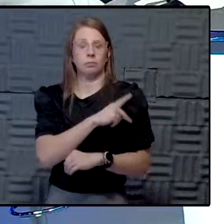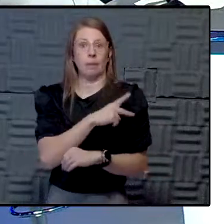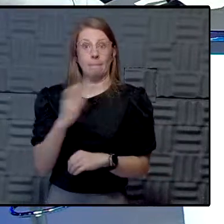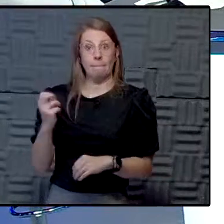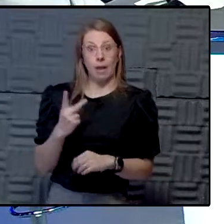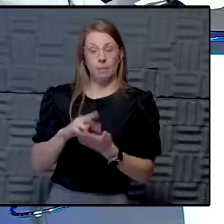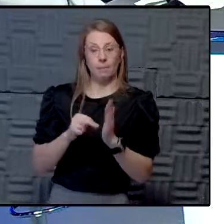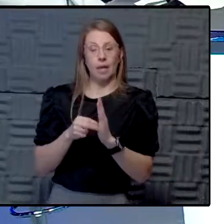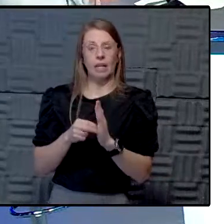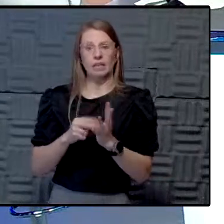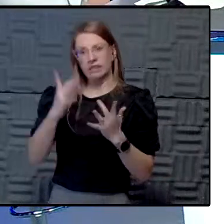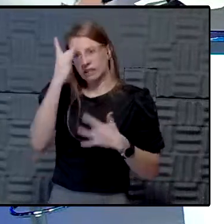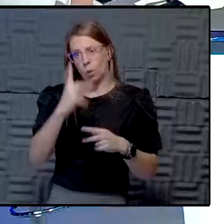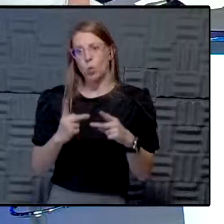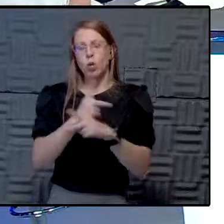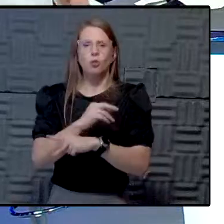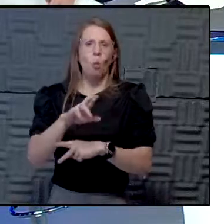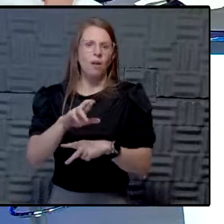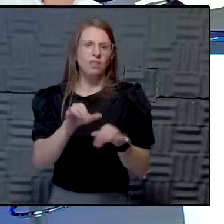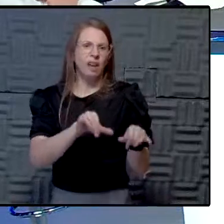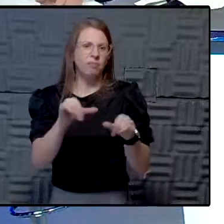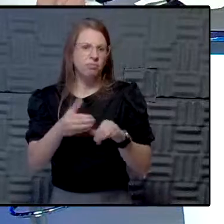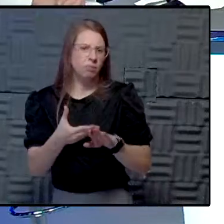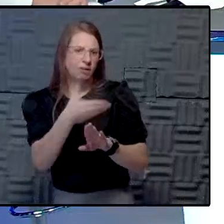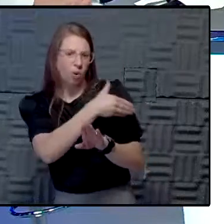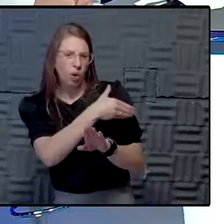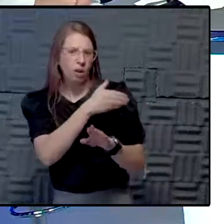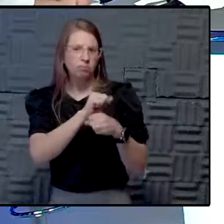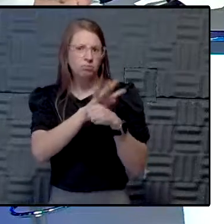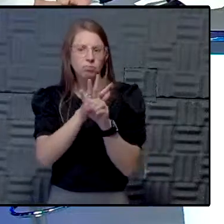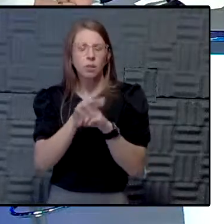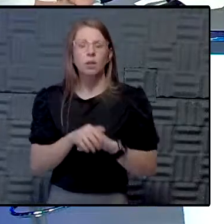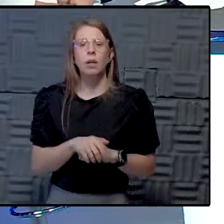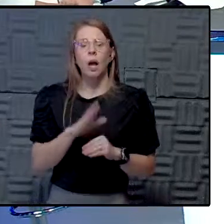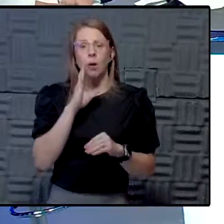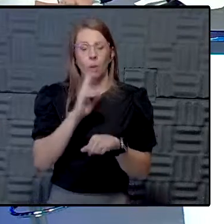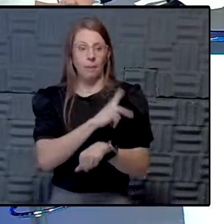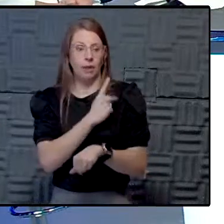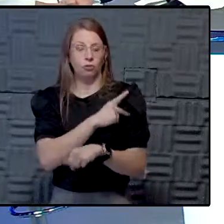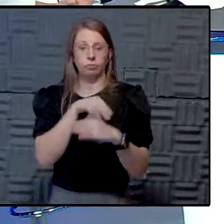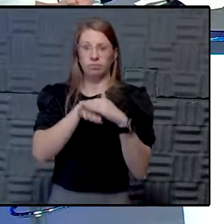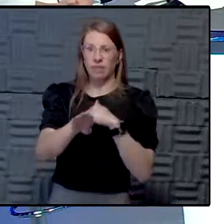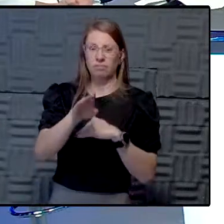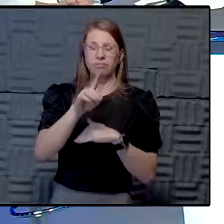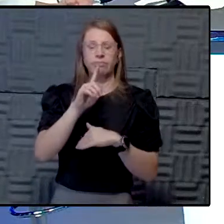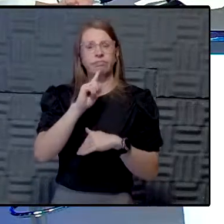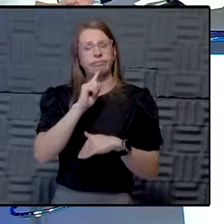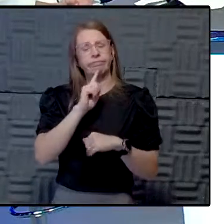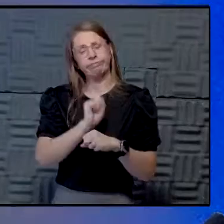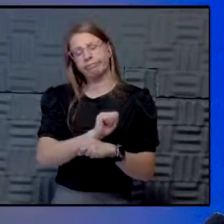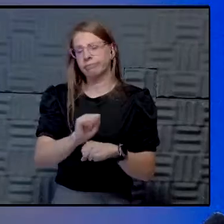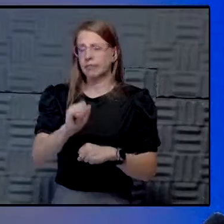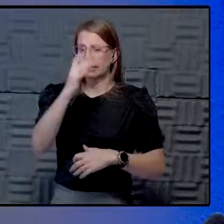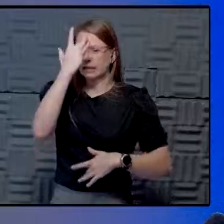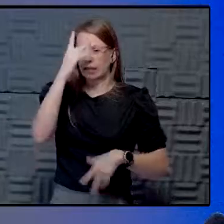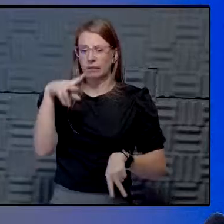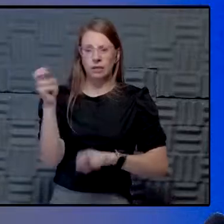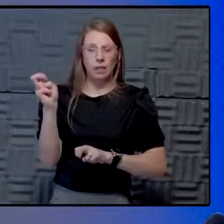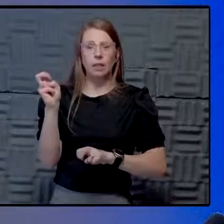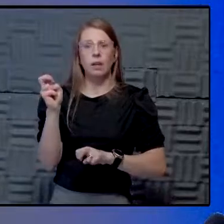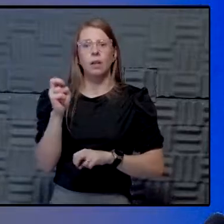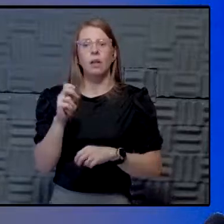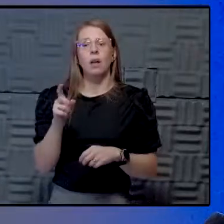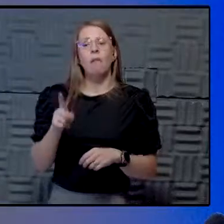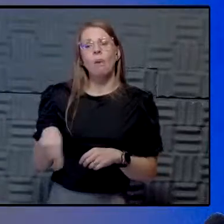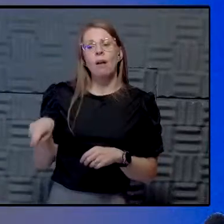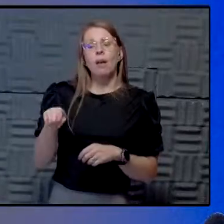they coming in sicker, or kind of like they used to be? Because I know for a while, the patients who did come, they were really sick. Correct. When our volumes are down, they were coming